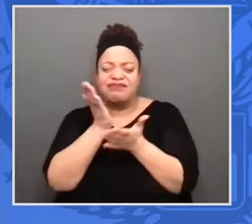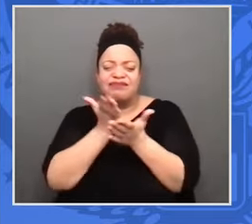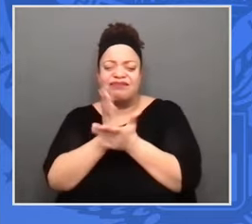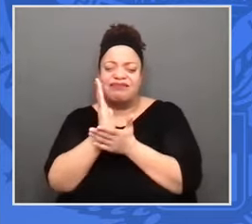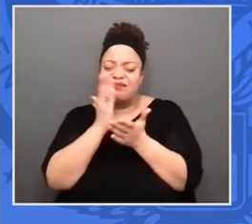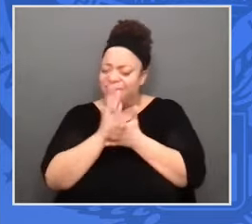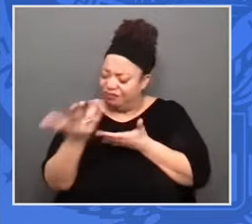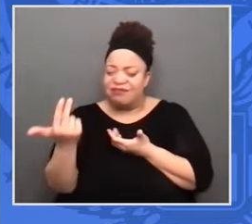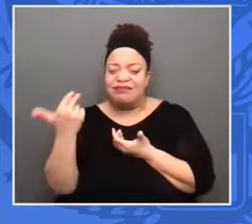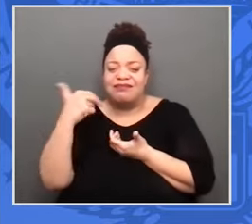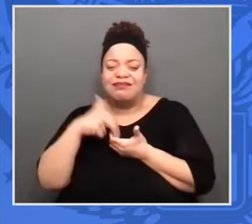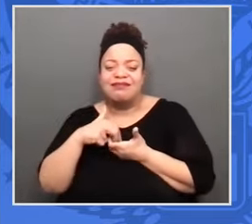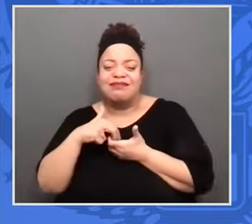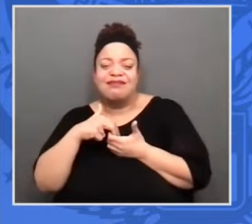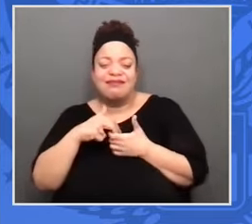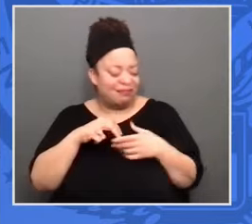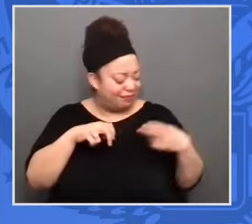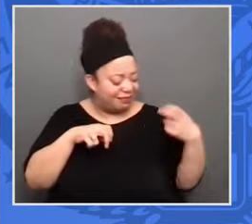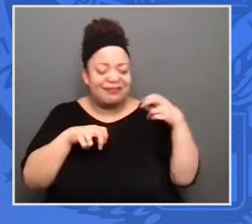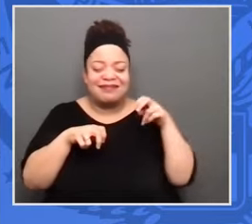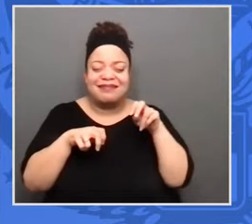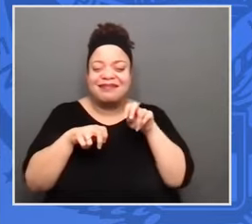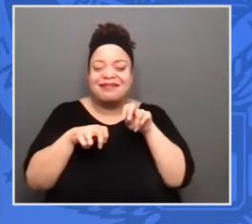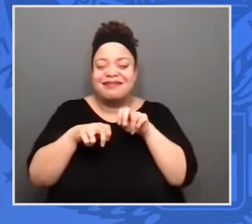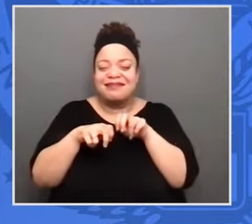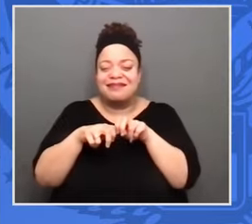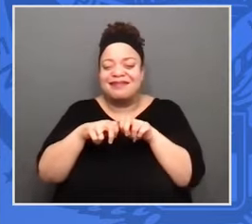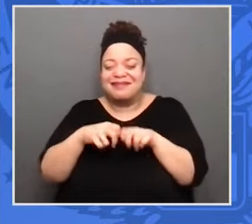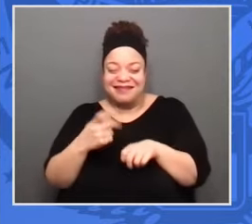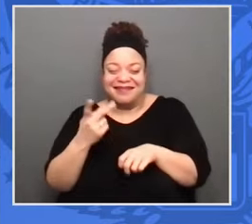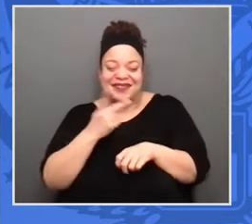We'll take what we can carry,